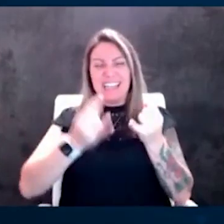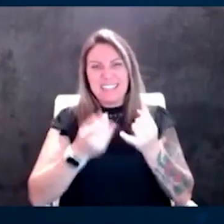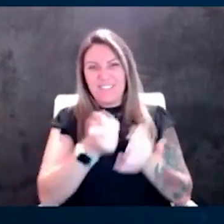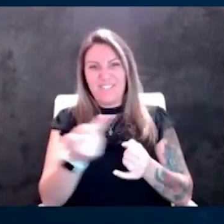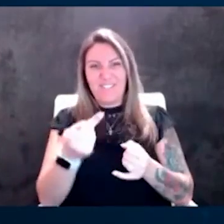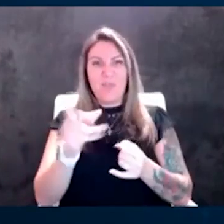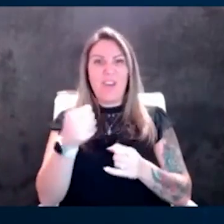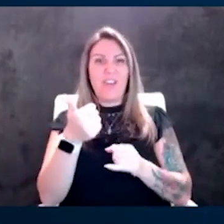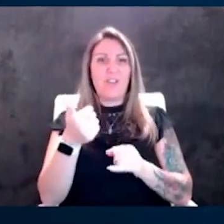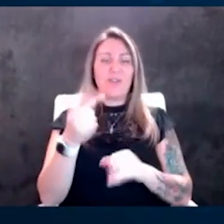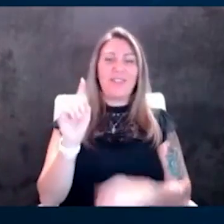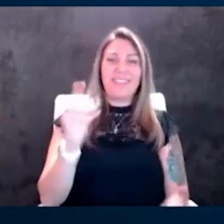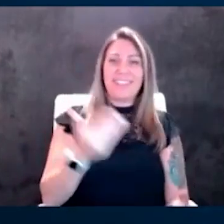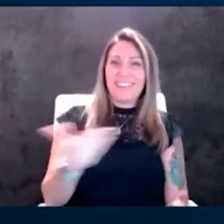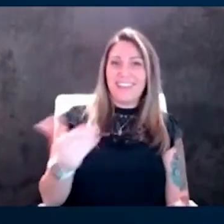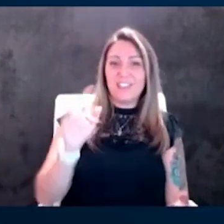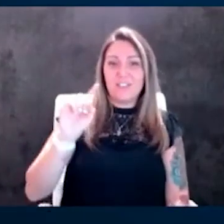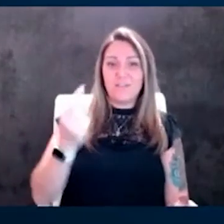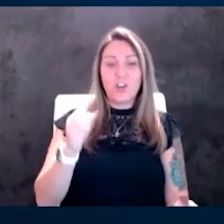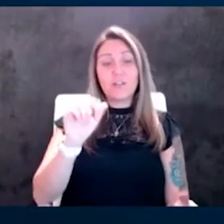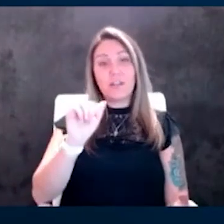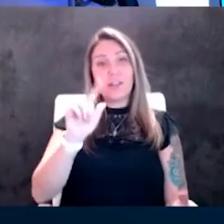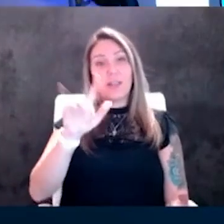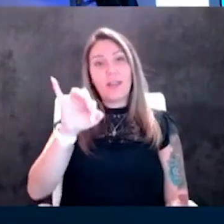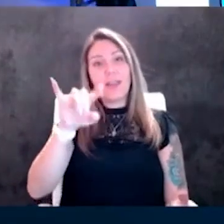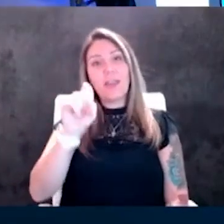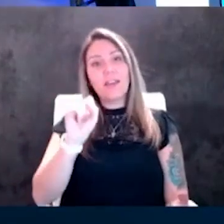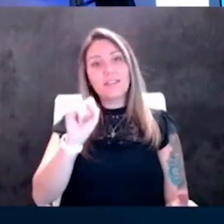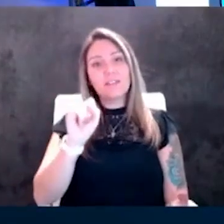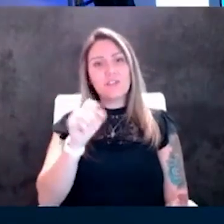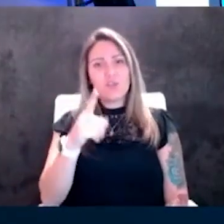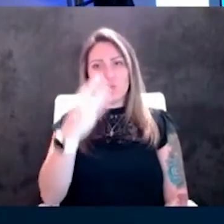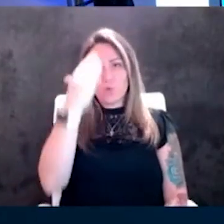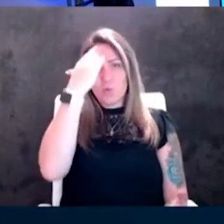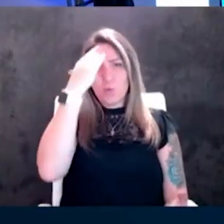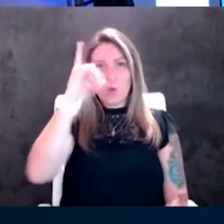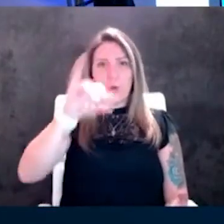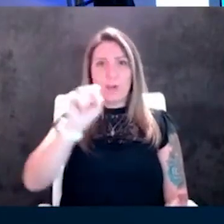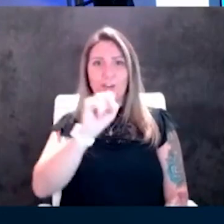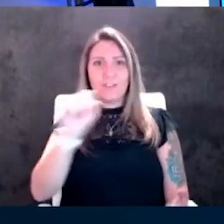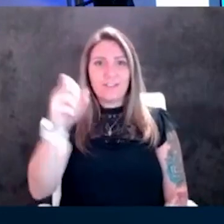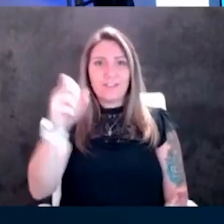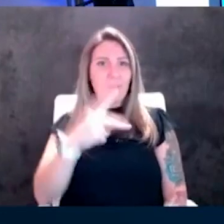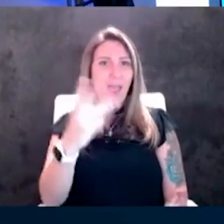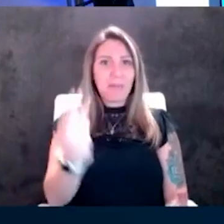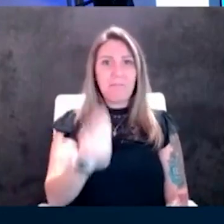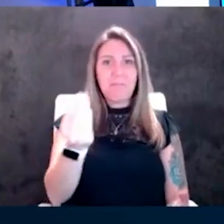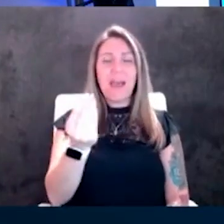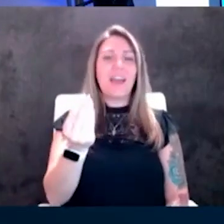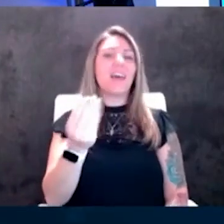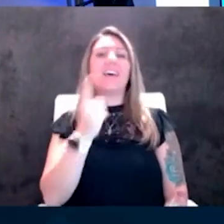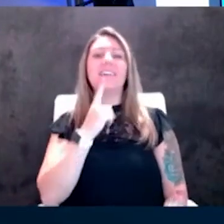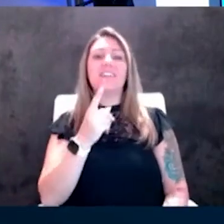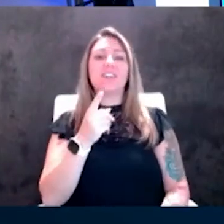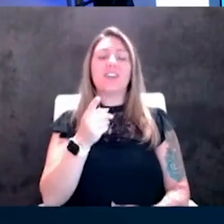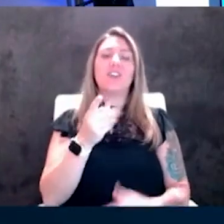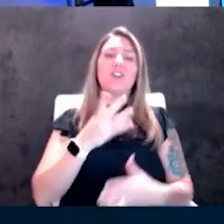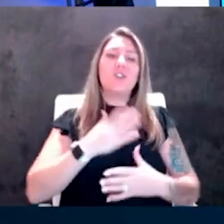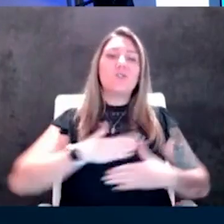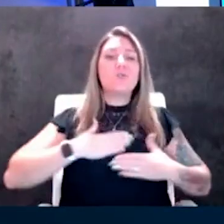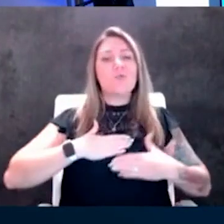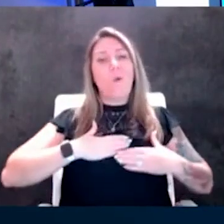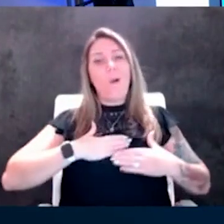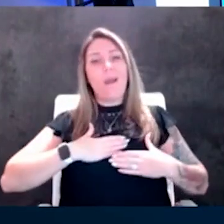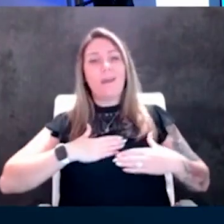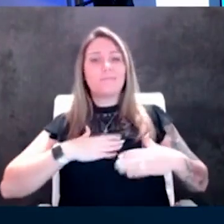first, Alexis, that Jess is back with us on Monday. She's enjoying some time off with her family. We know you're going